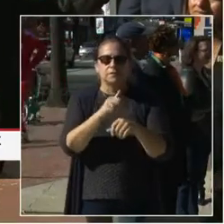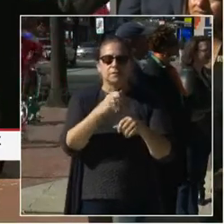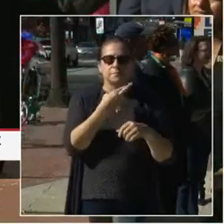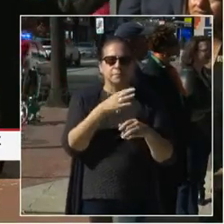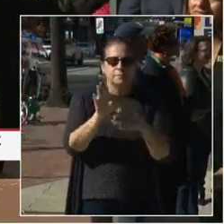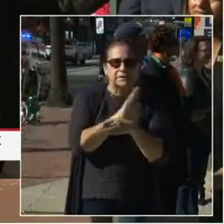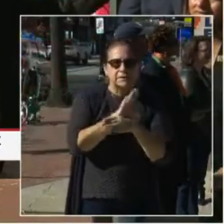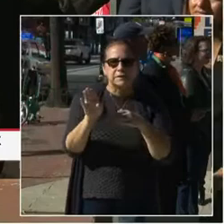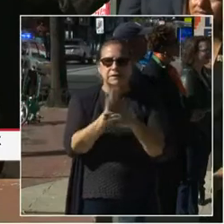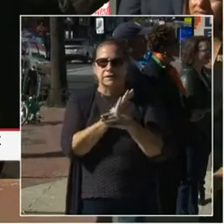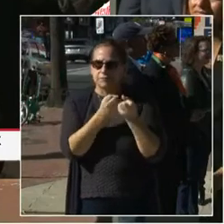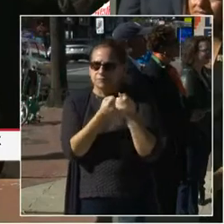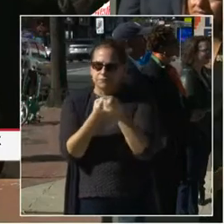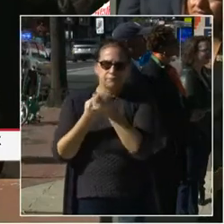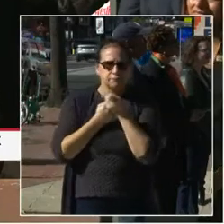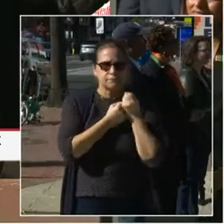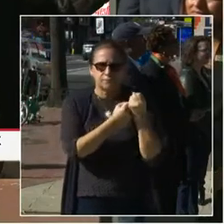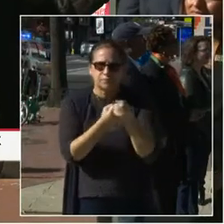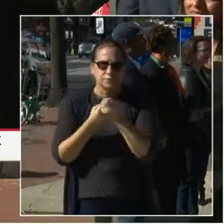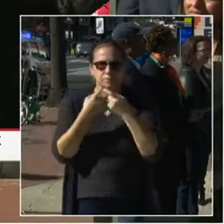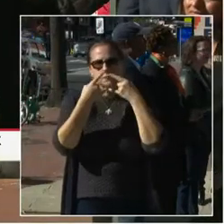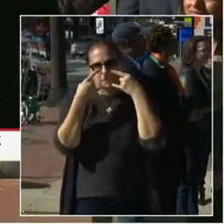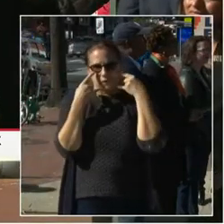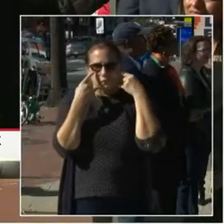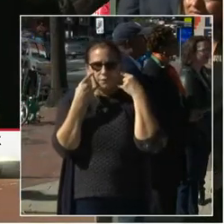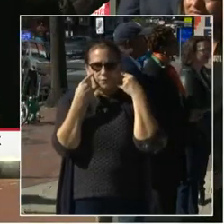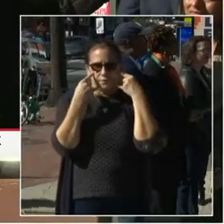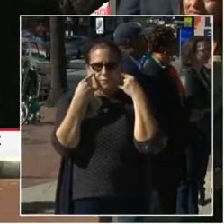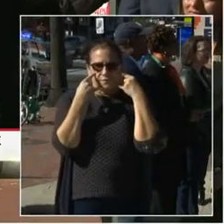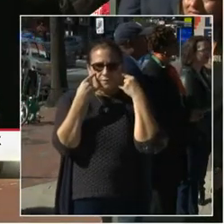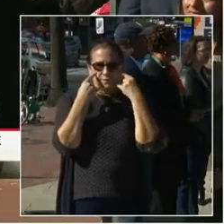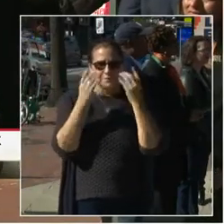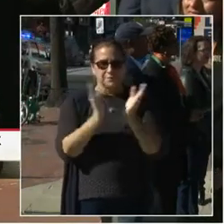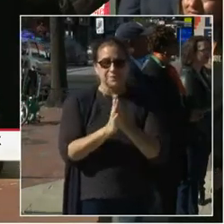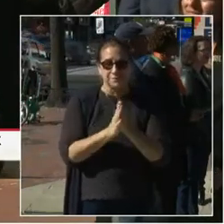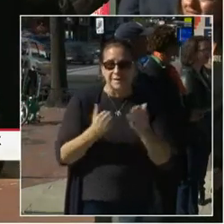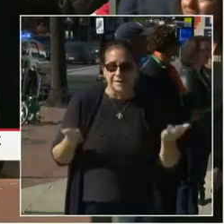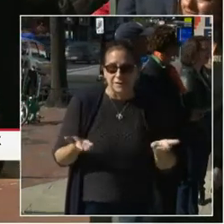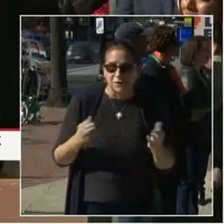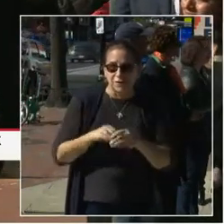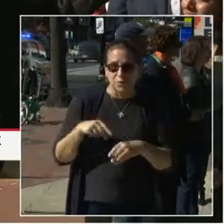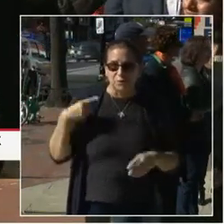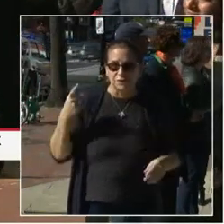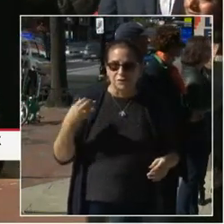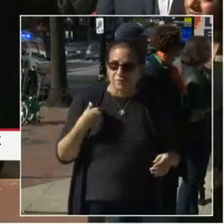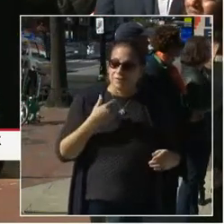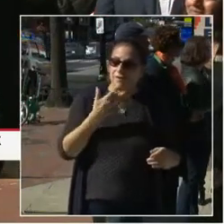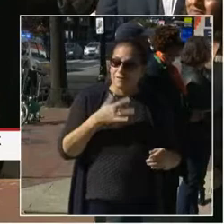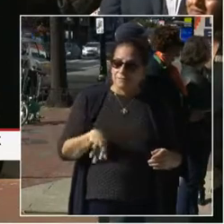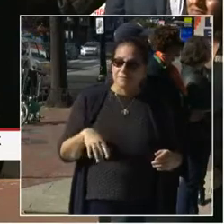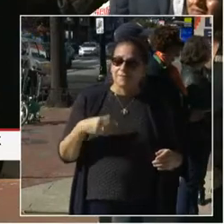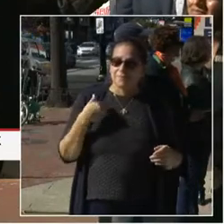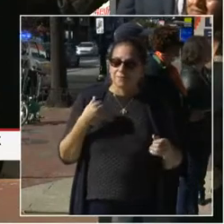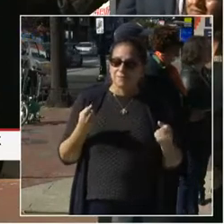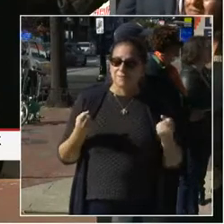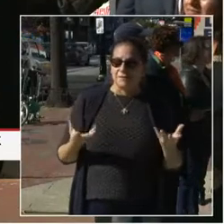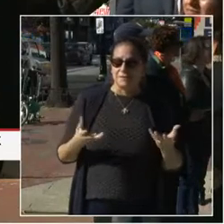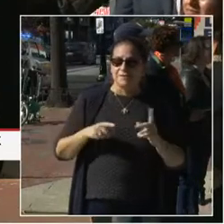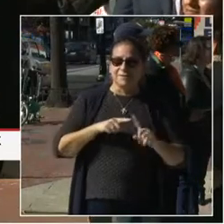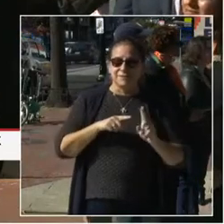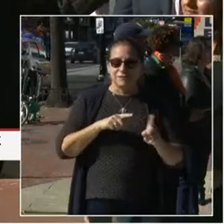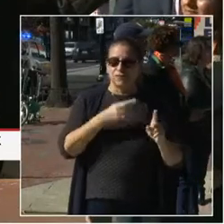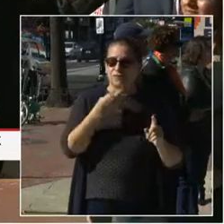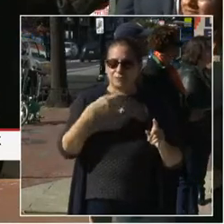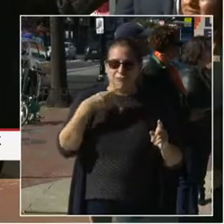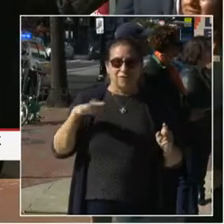ways to have a food scene like us. Like we do. Restaurants like Fish Scale, and now we know the history behind it, a great idea